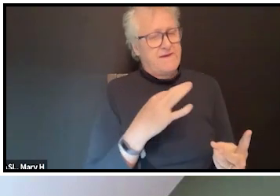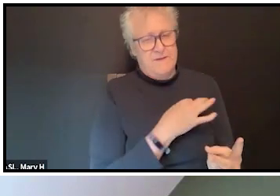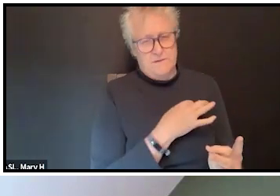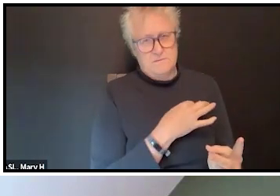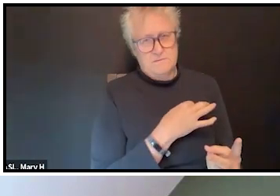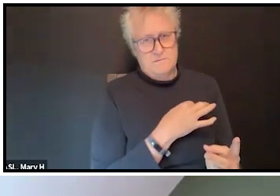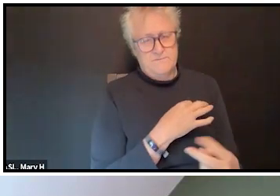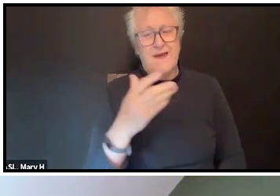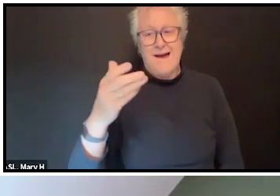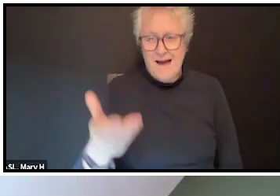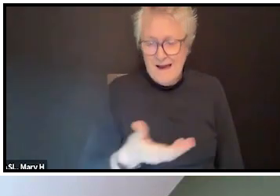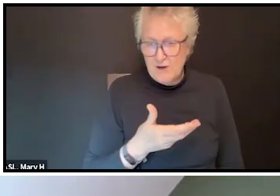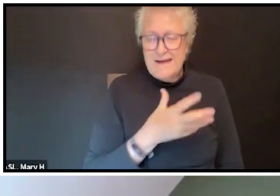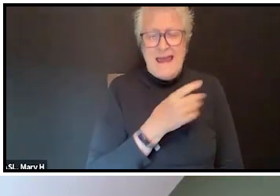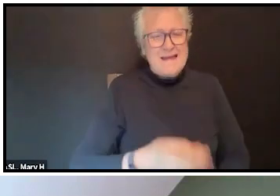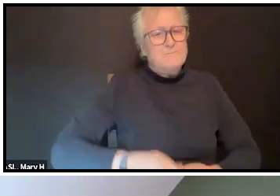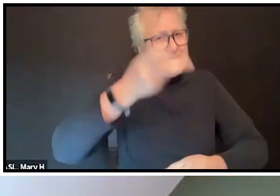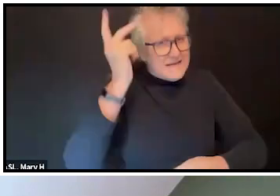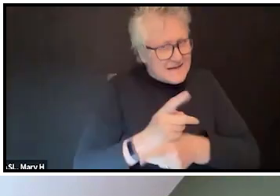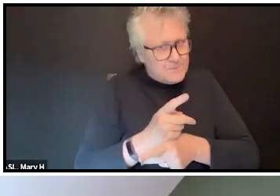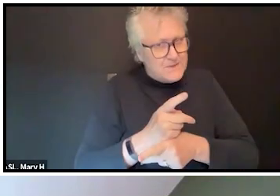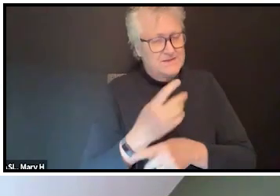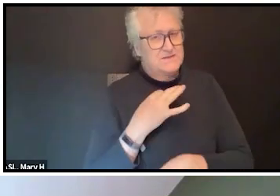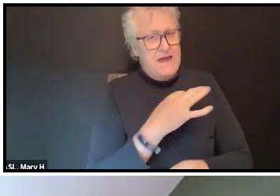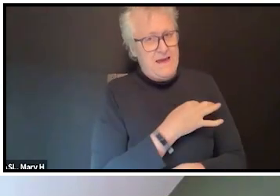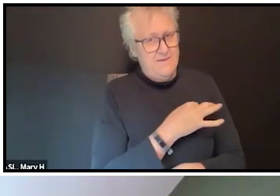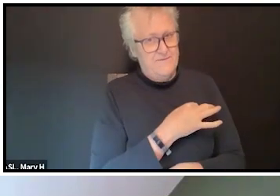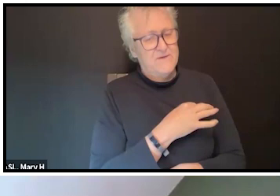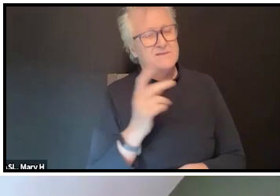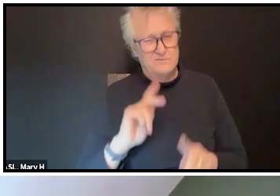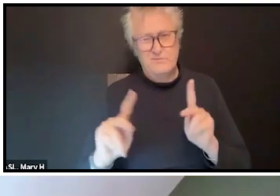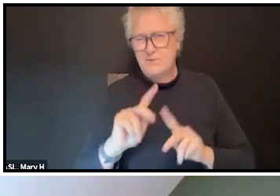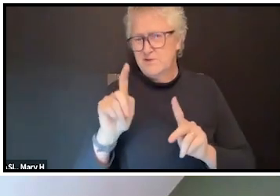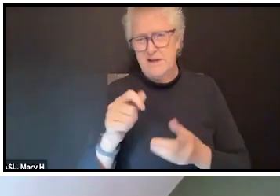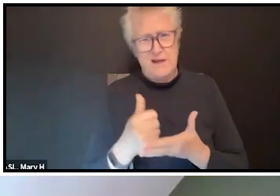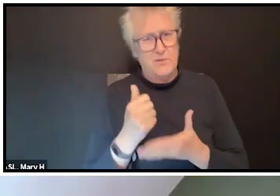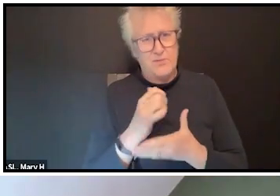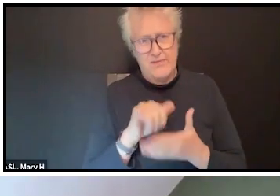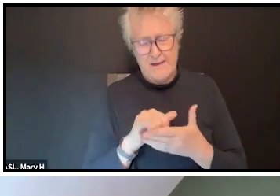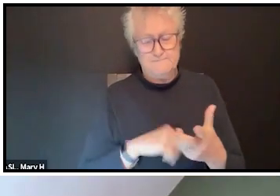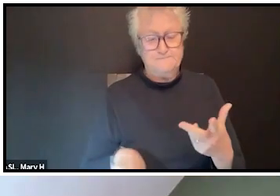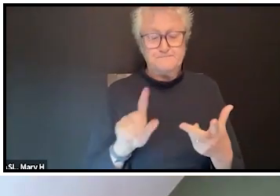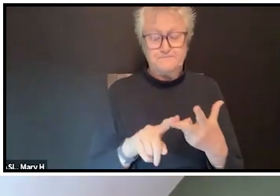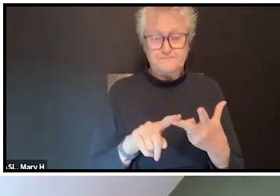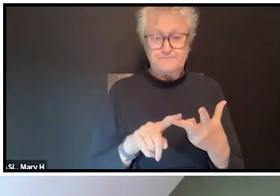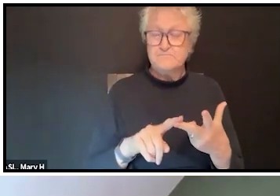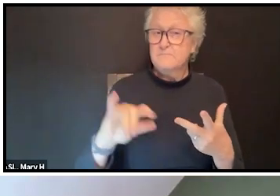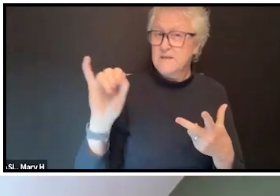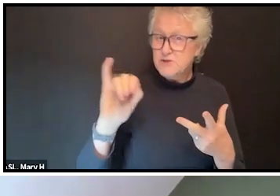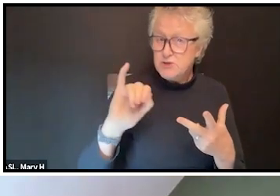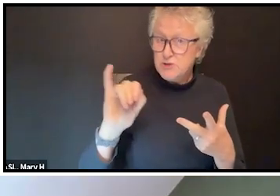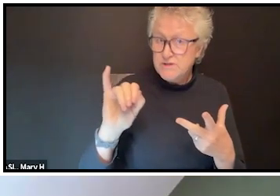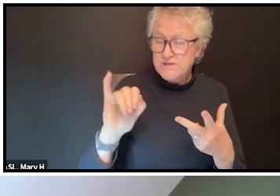keeping staff. Folks are looking for help with that. Number 3, insurance. Number 4, social and